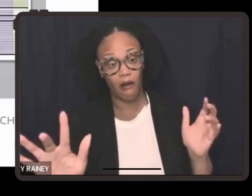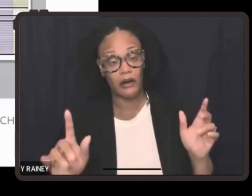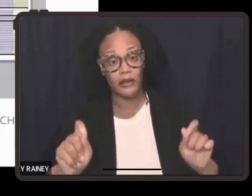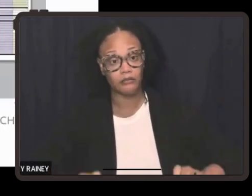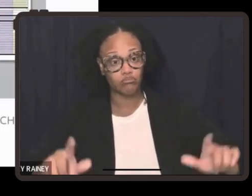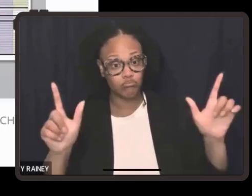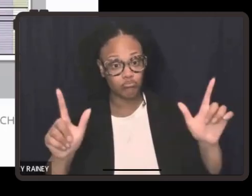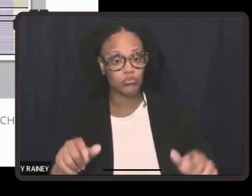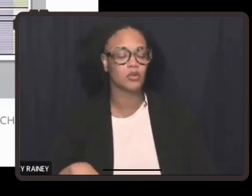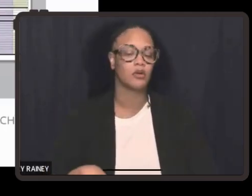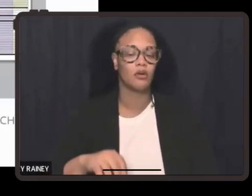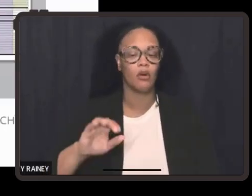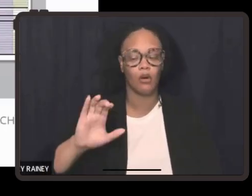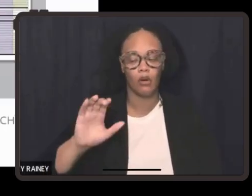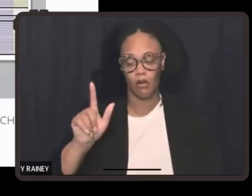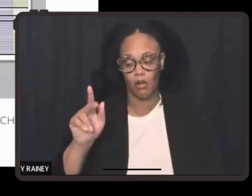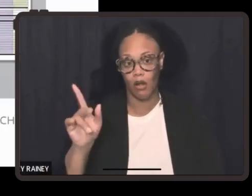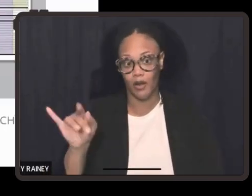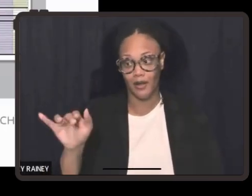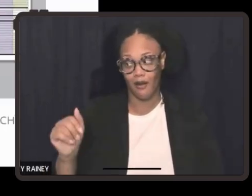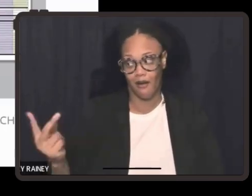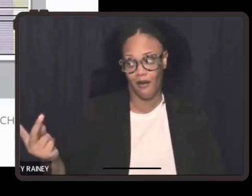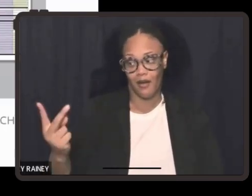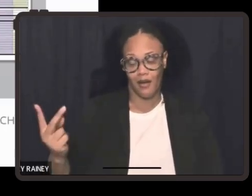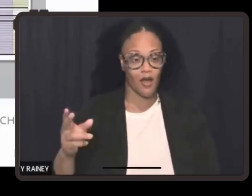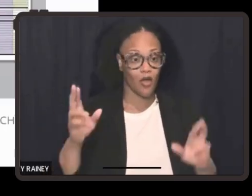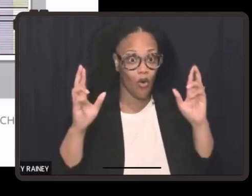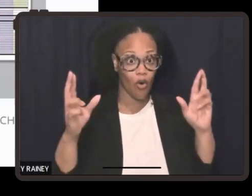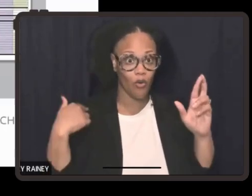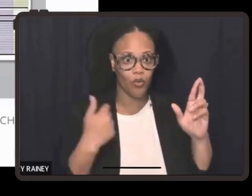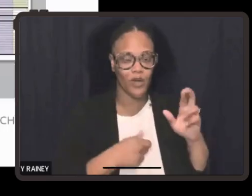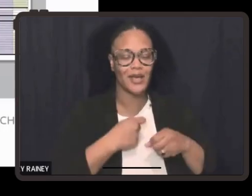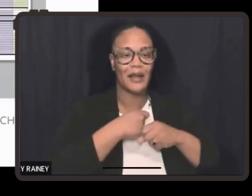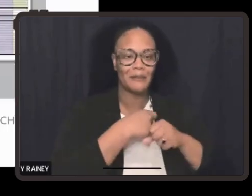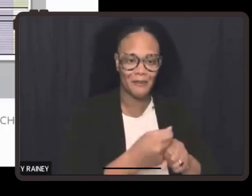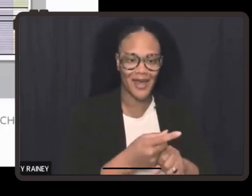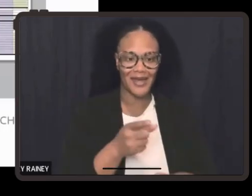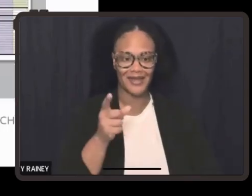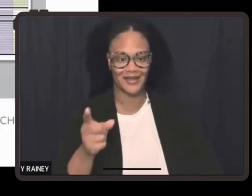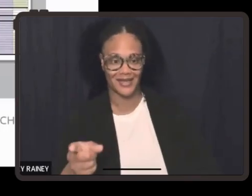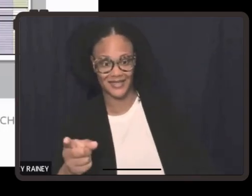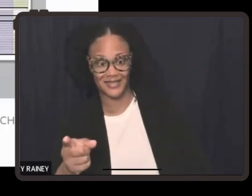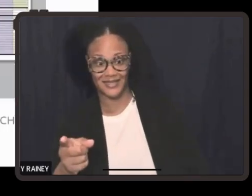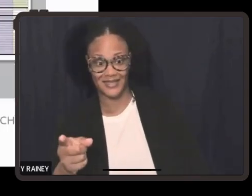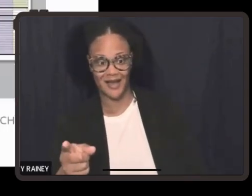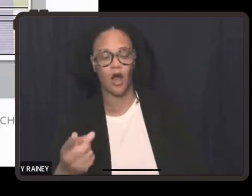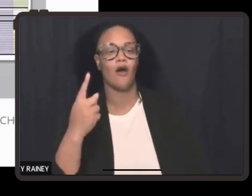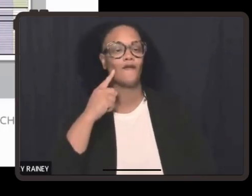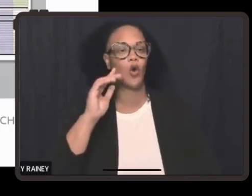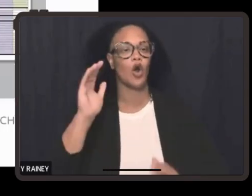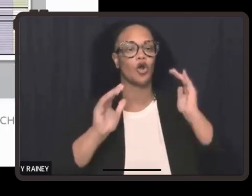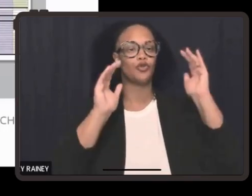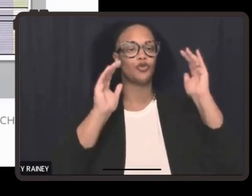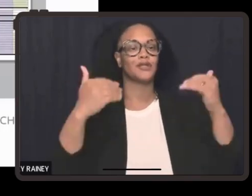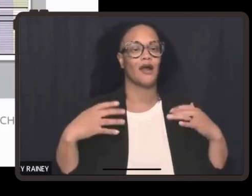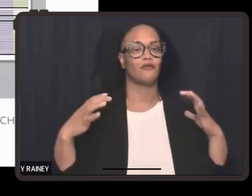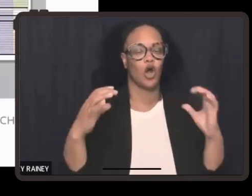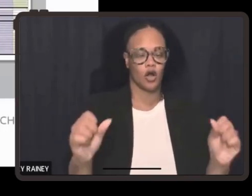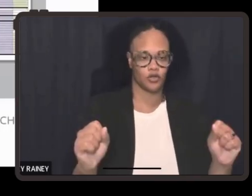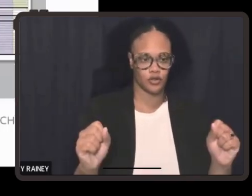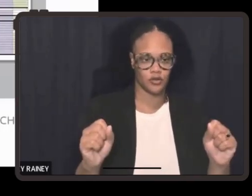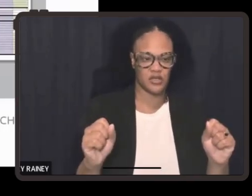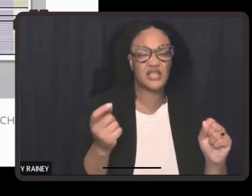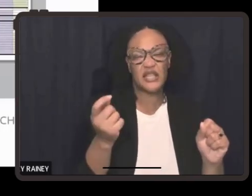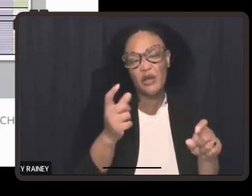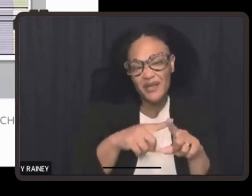I are hoping that we can actually make one of these for adults with charge in a slightly different way, but to have it